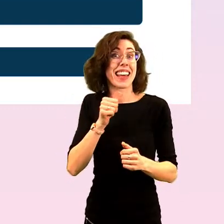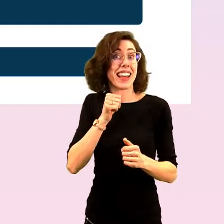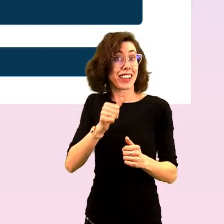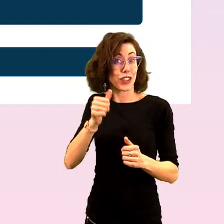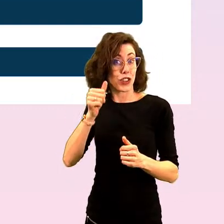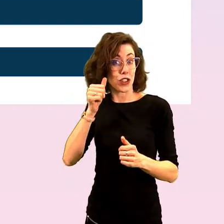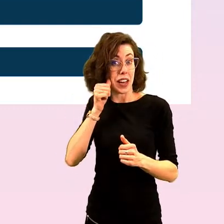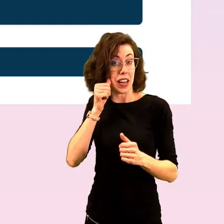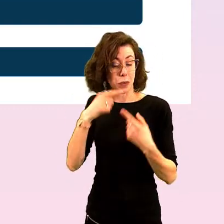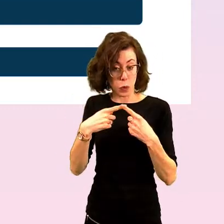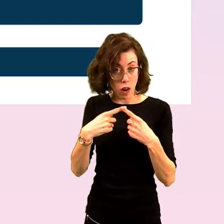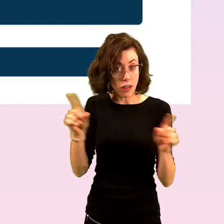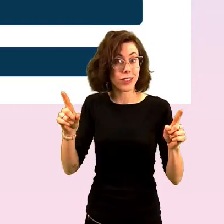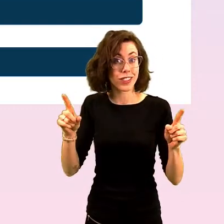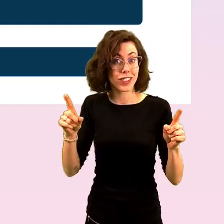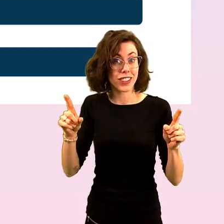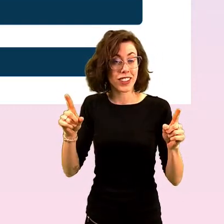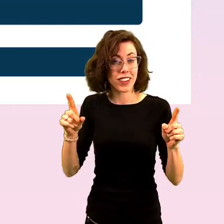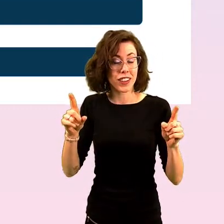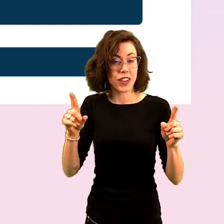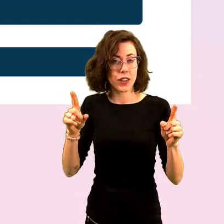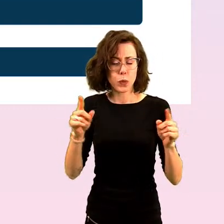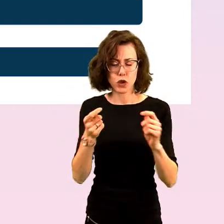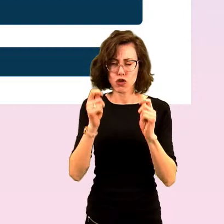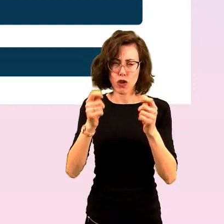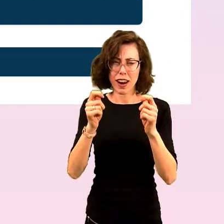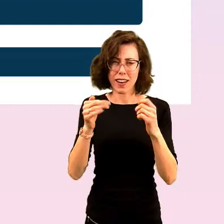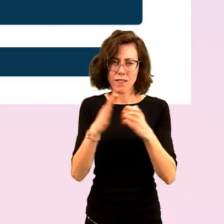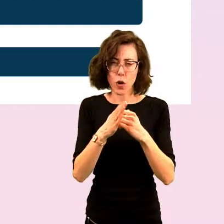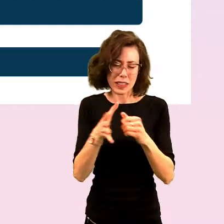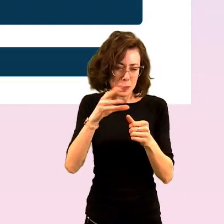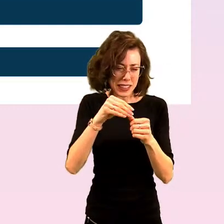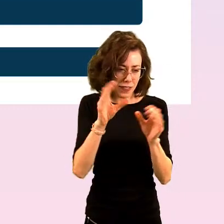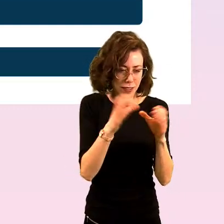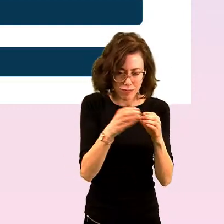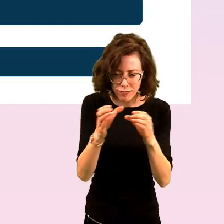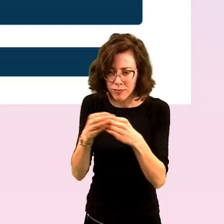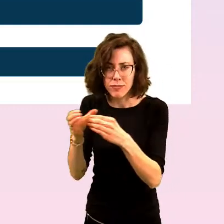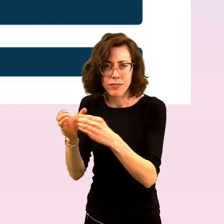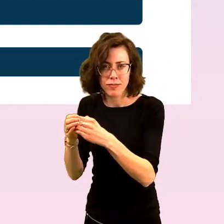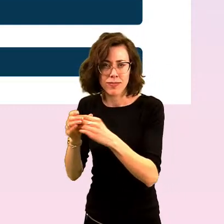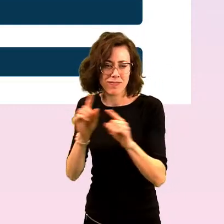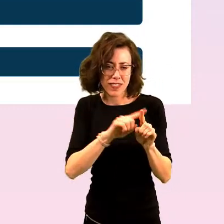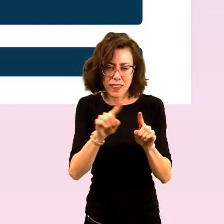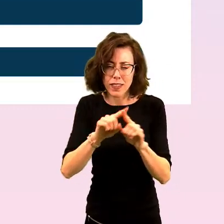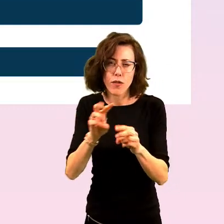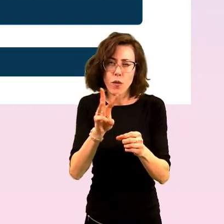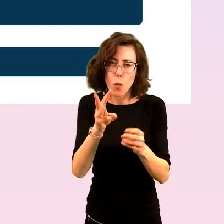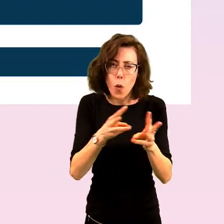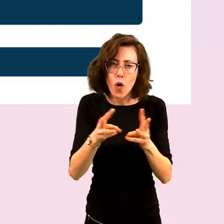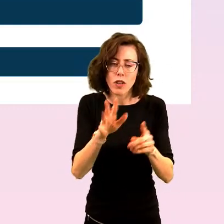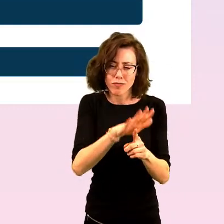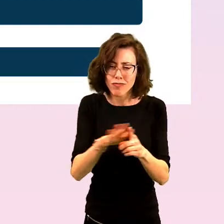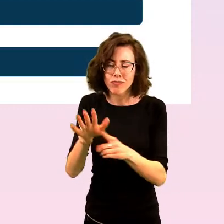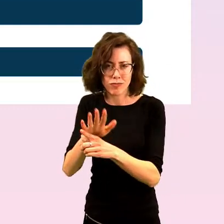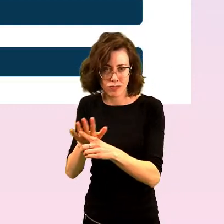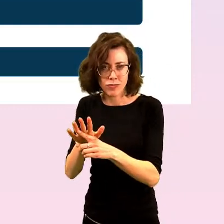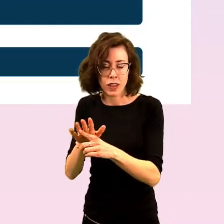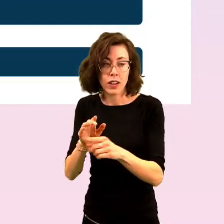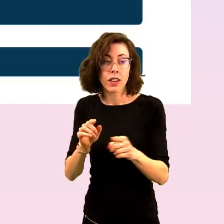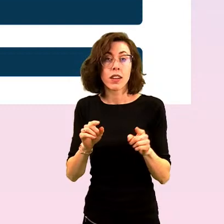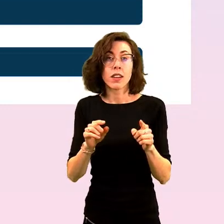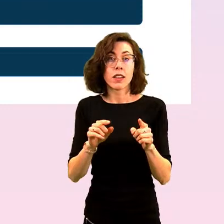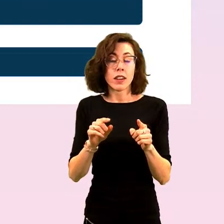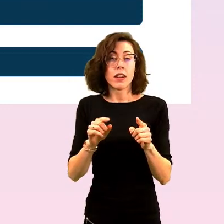a sector-specific training options, which are available through FET and the Solace